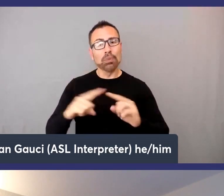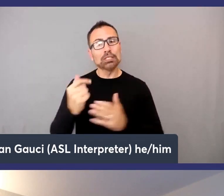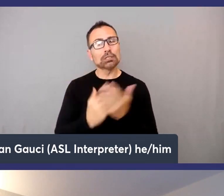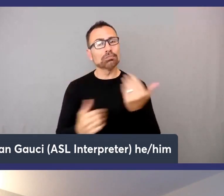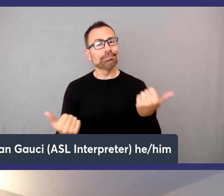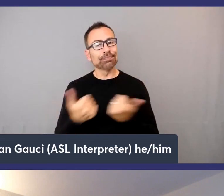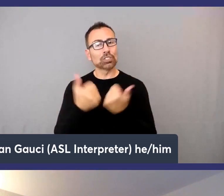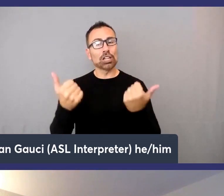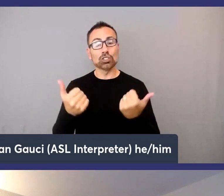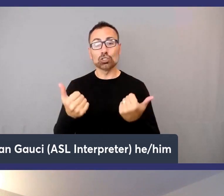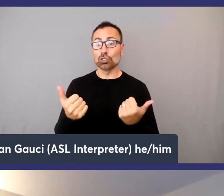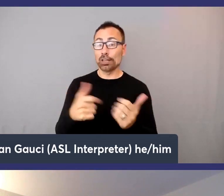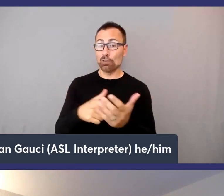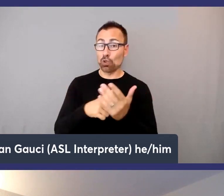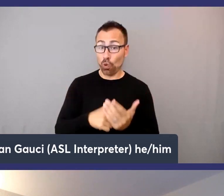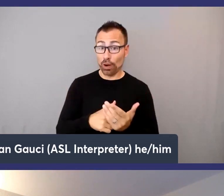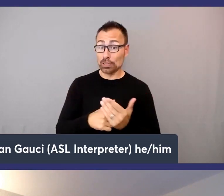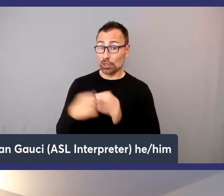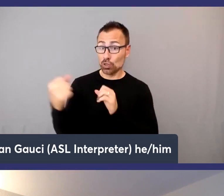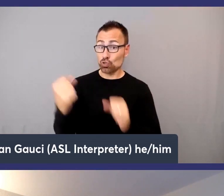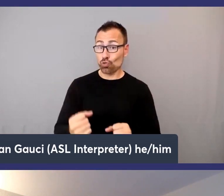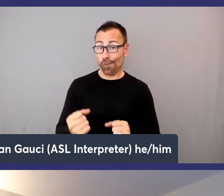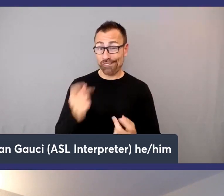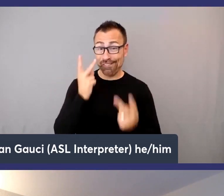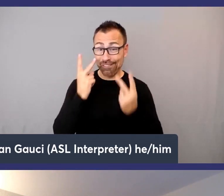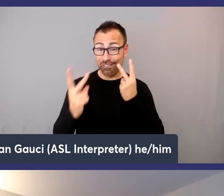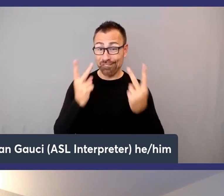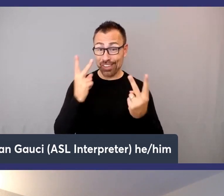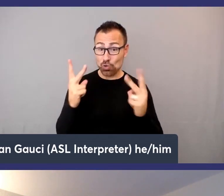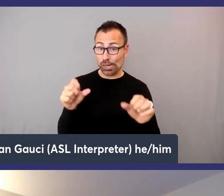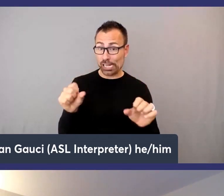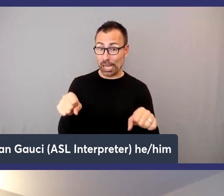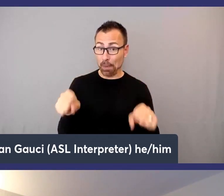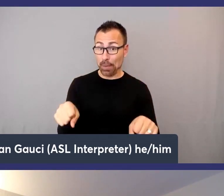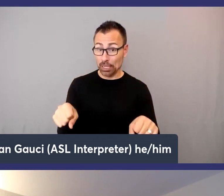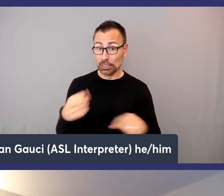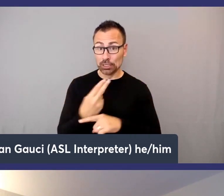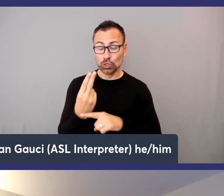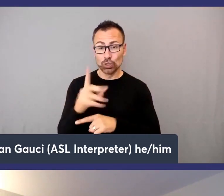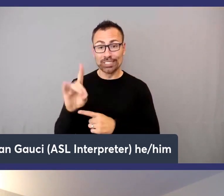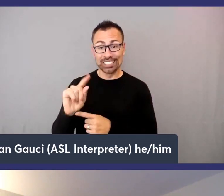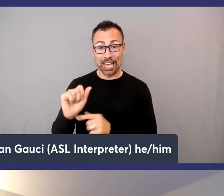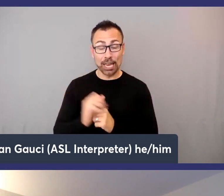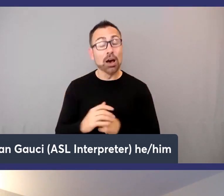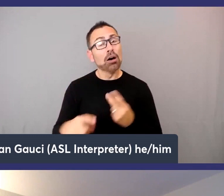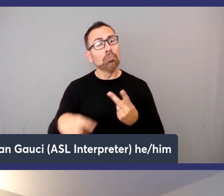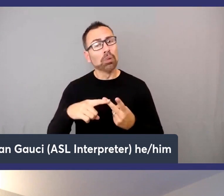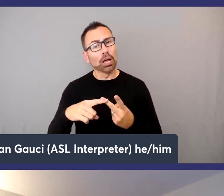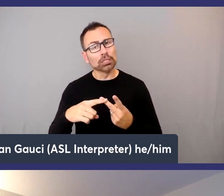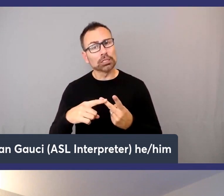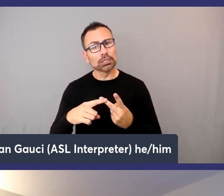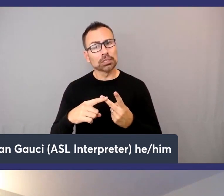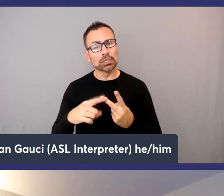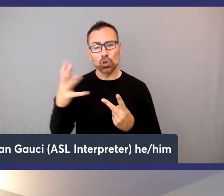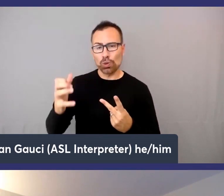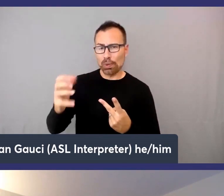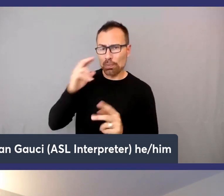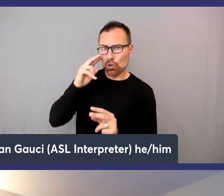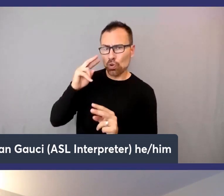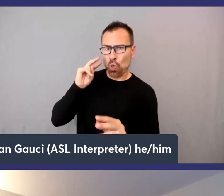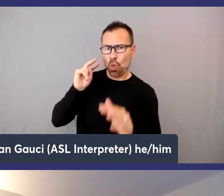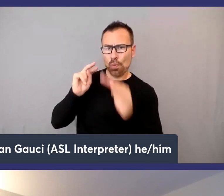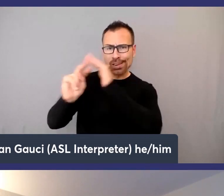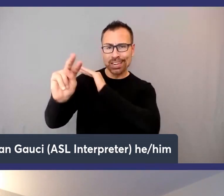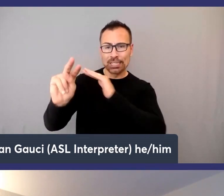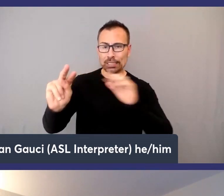have a strong visualization capability to be able to use the data. Also, you want to be able to look at the predictions that you're making on a map